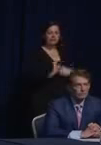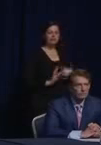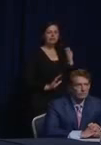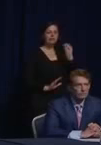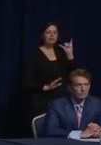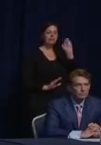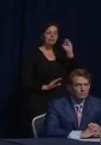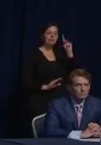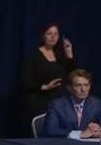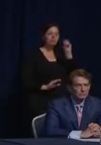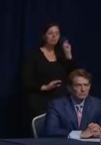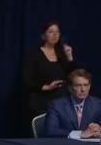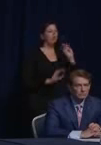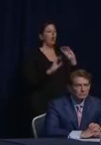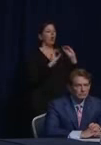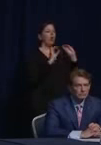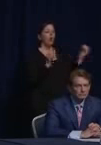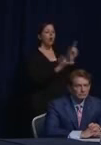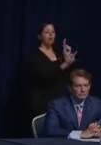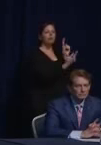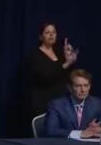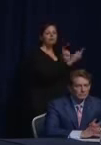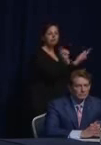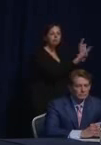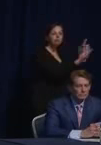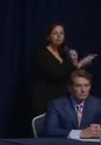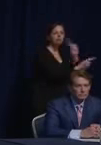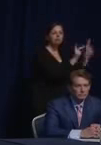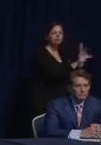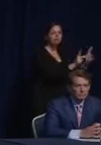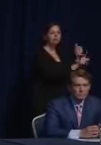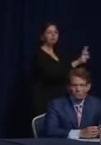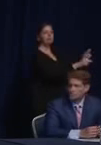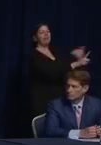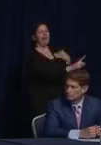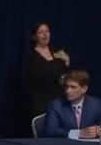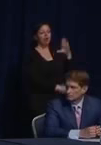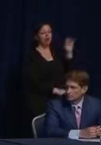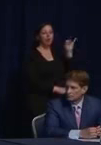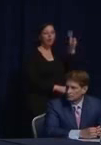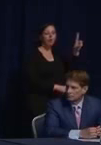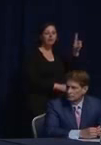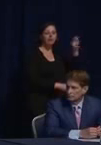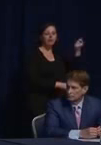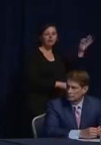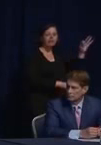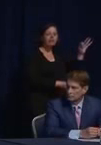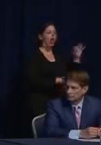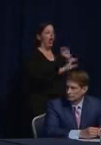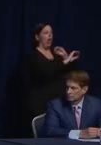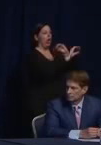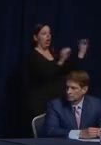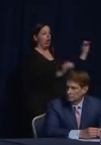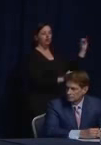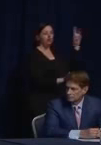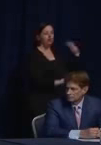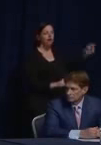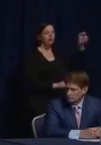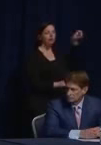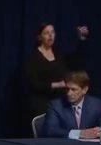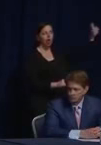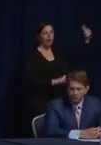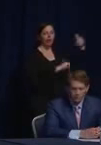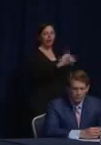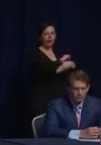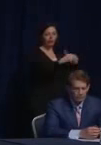to any of the impacted countries or where community-based spread is occurring. We've also sent information